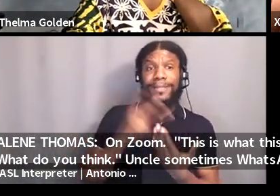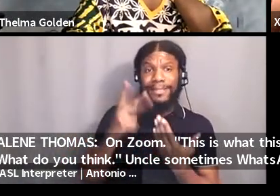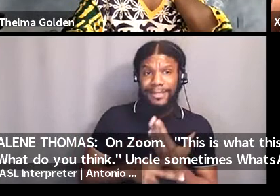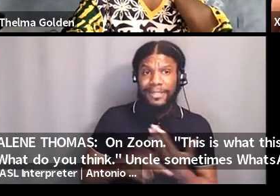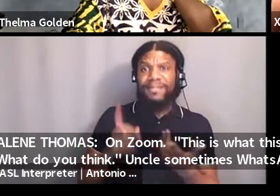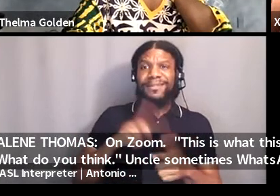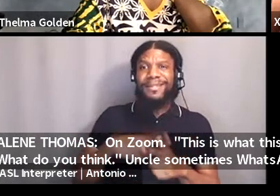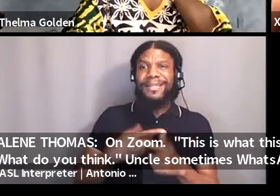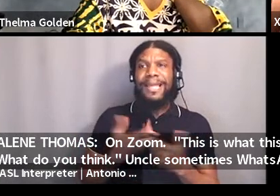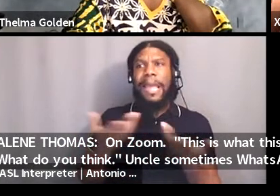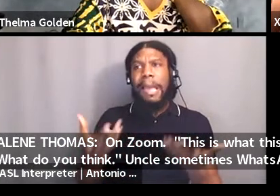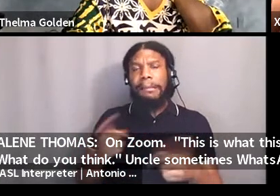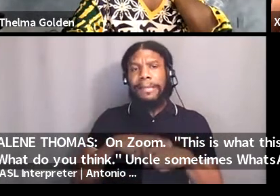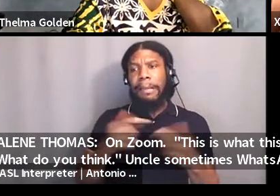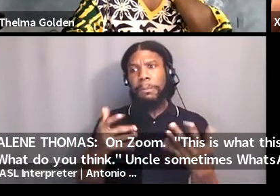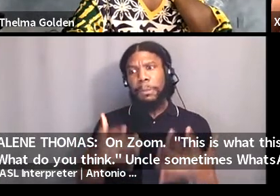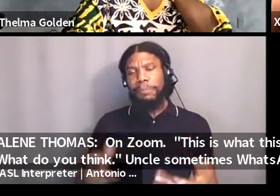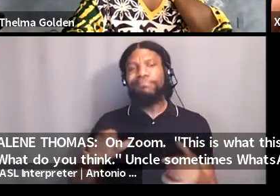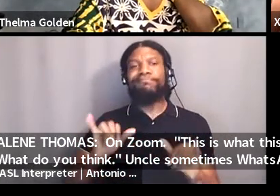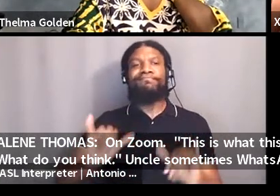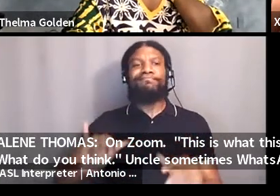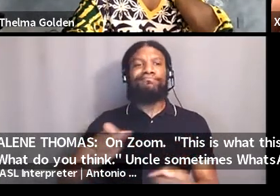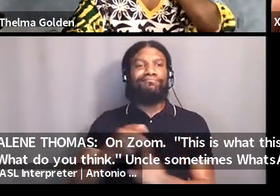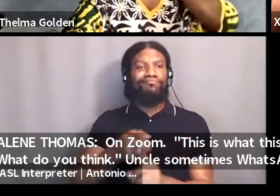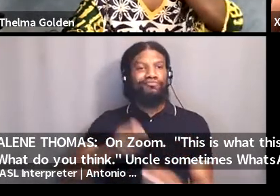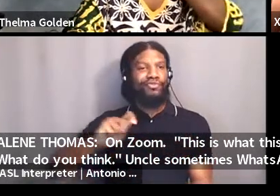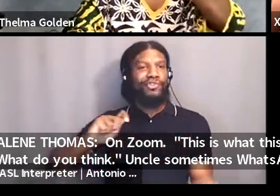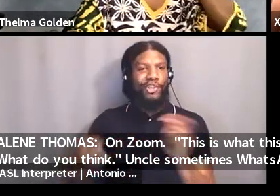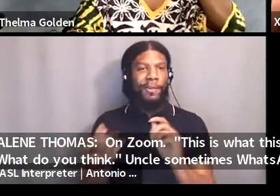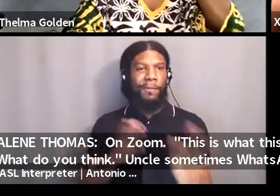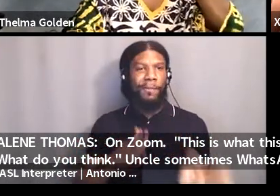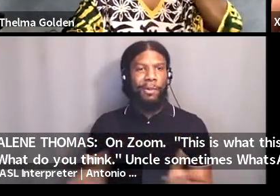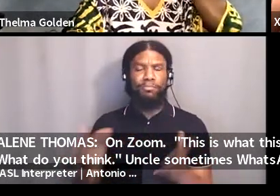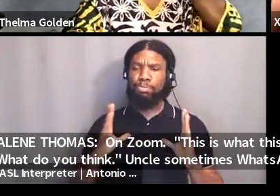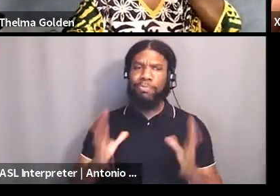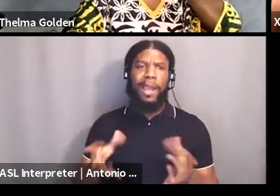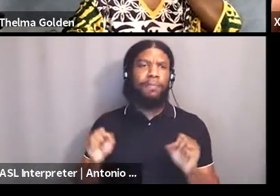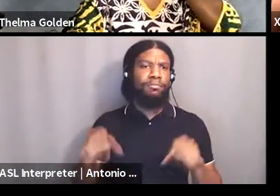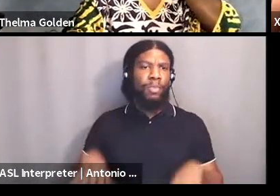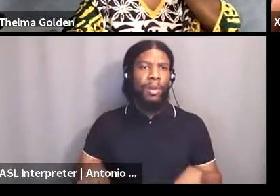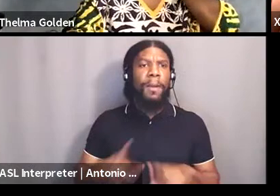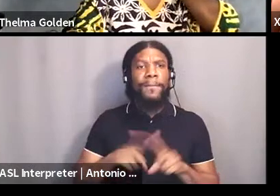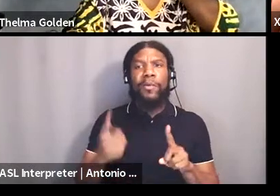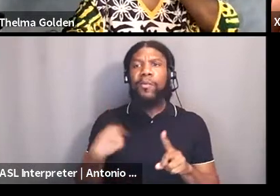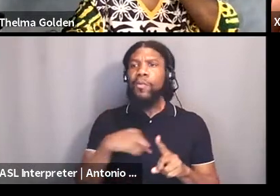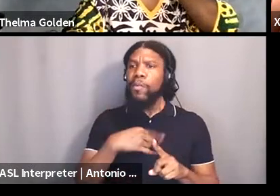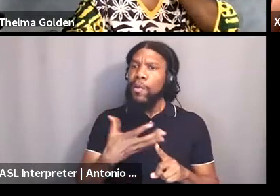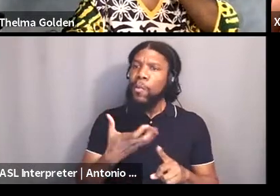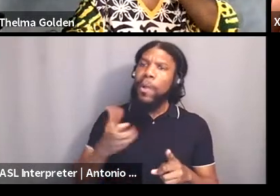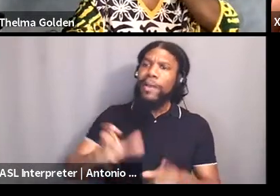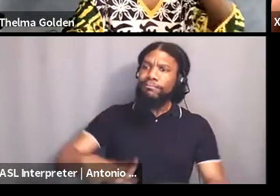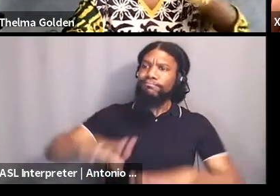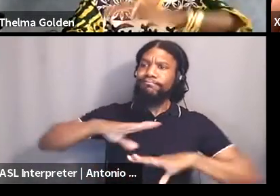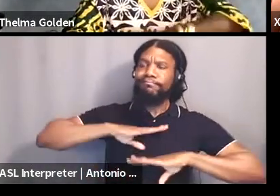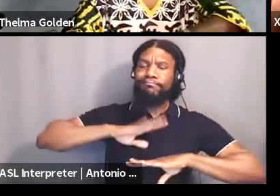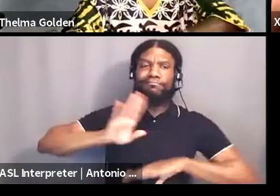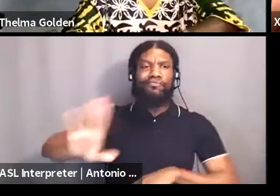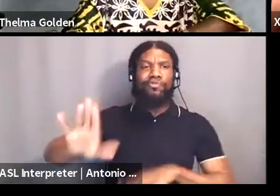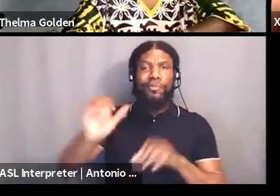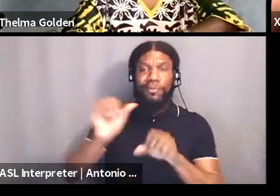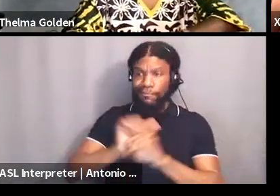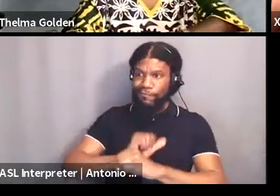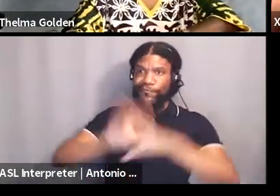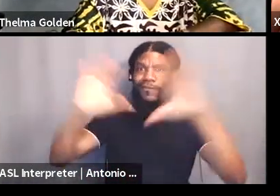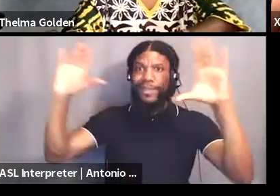know, things happened, but we still wanted to make sure we could fulfill her vision to the best of our abilities.